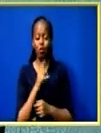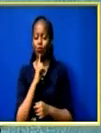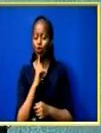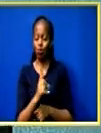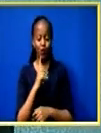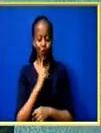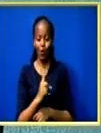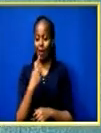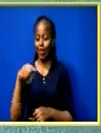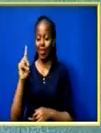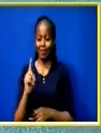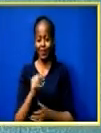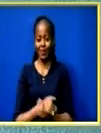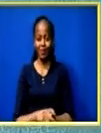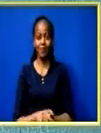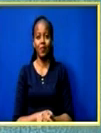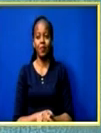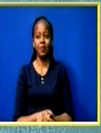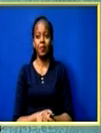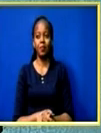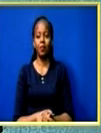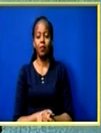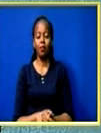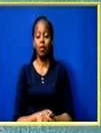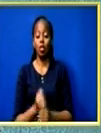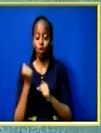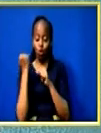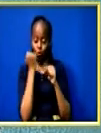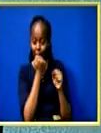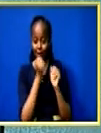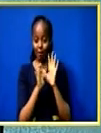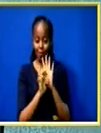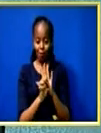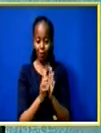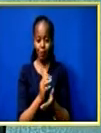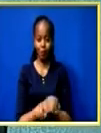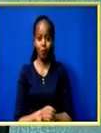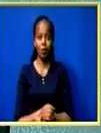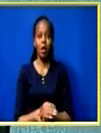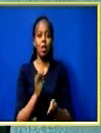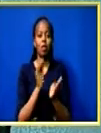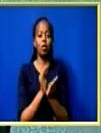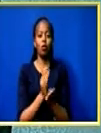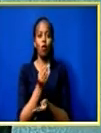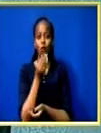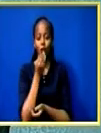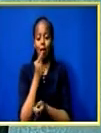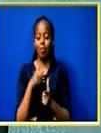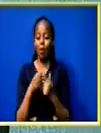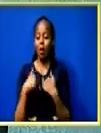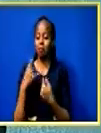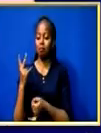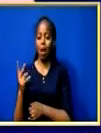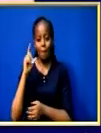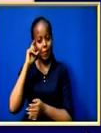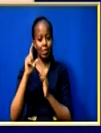and right. Sure. So some like sugar cane. Yeah. We talked about sugar cane, Yeah. store food in there. There you are.